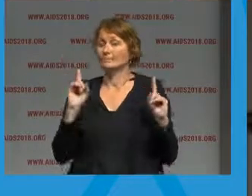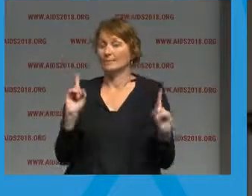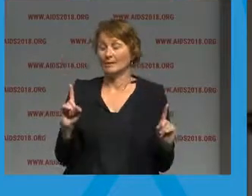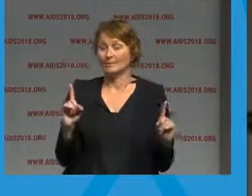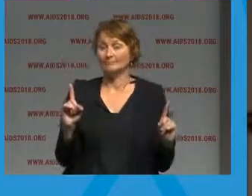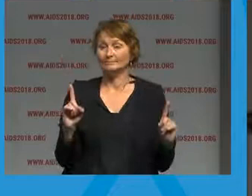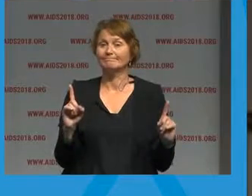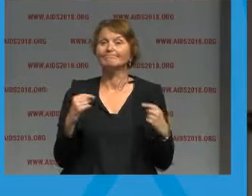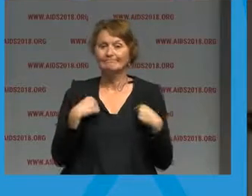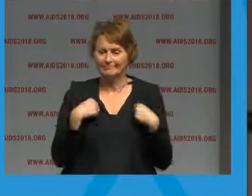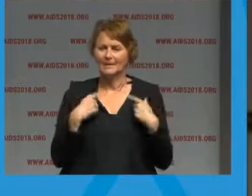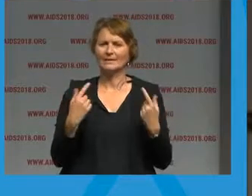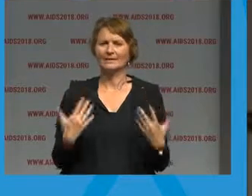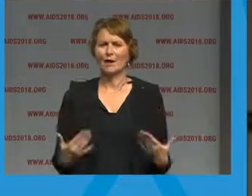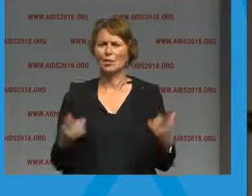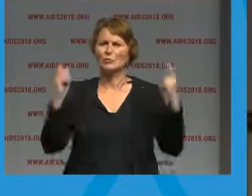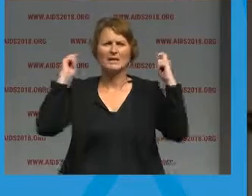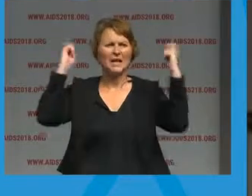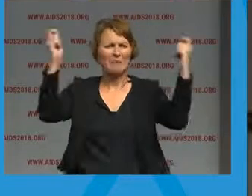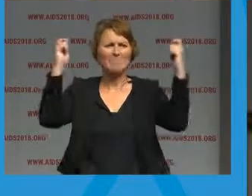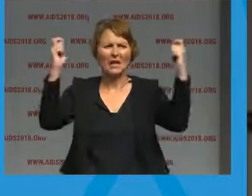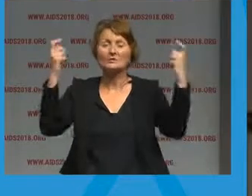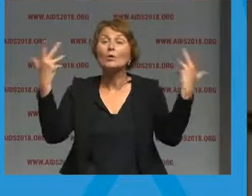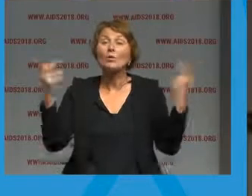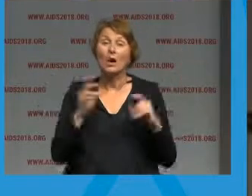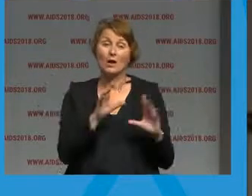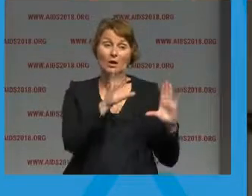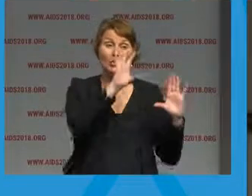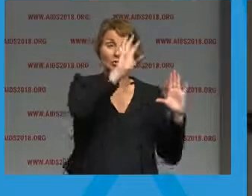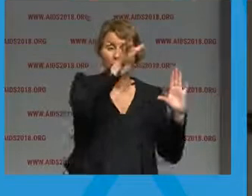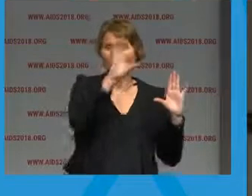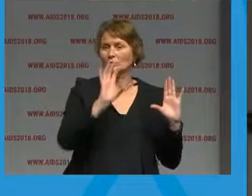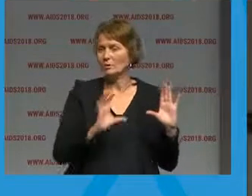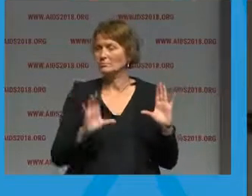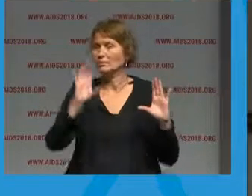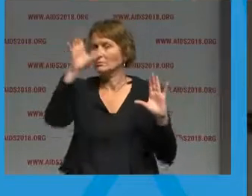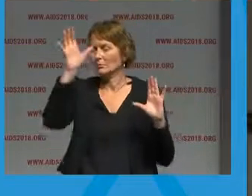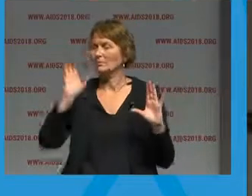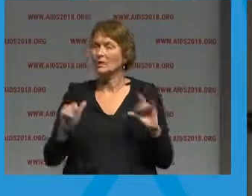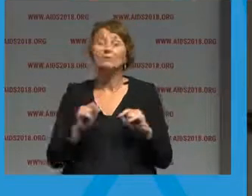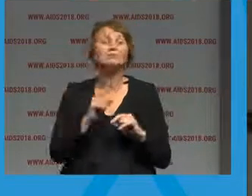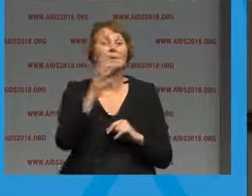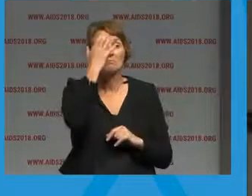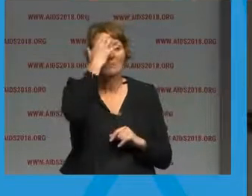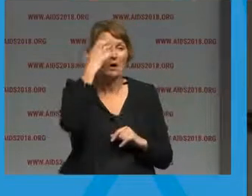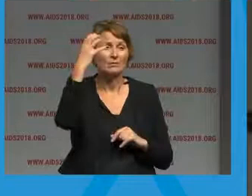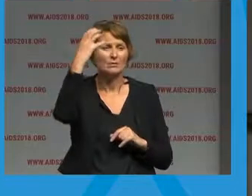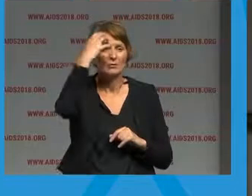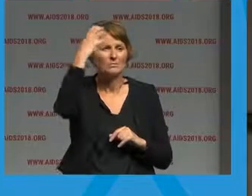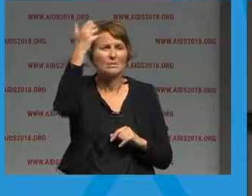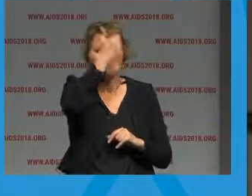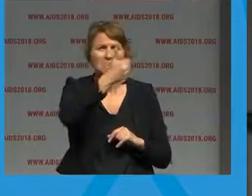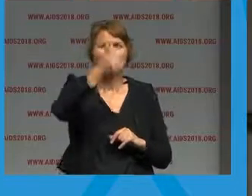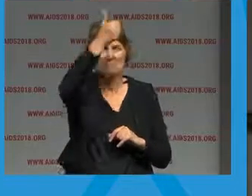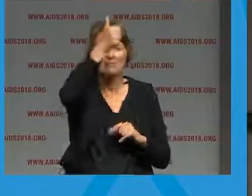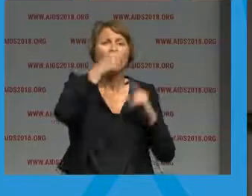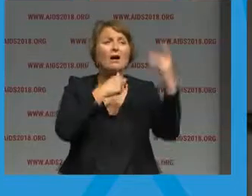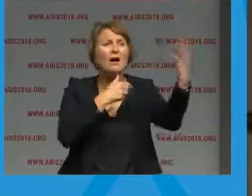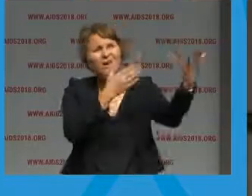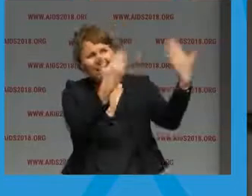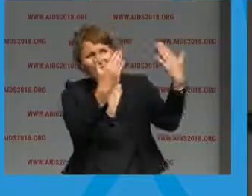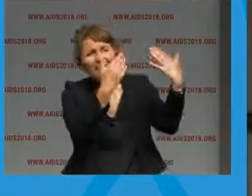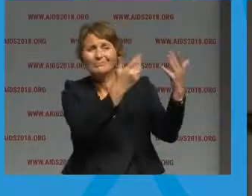also running campaigns in most of our country where we want to ensure that our heads of state come to the high-level